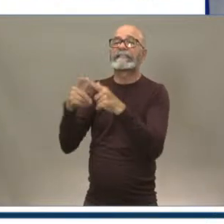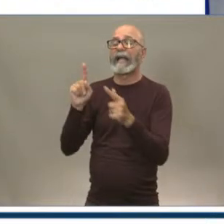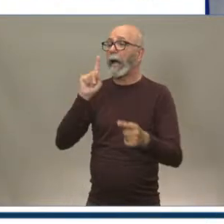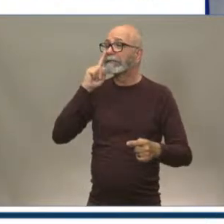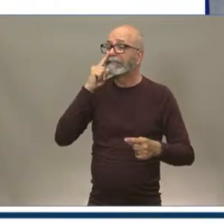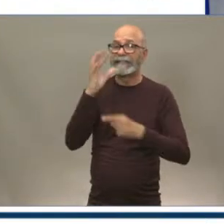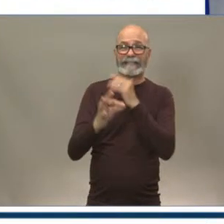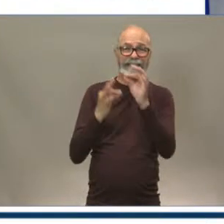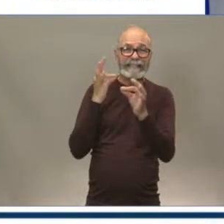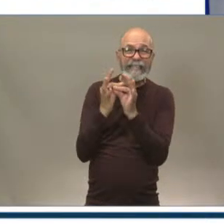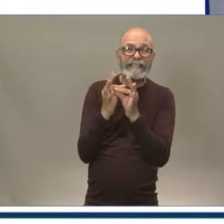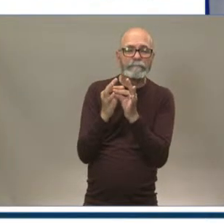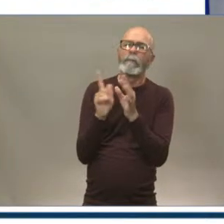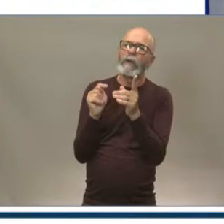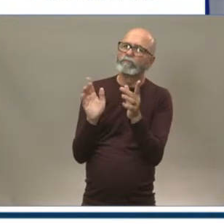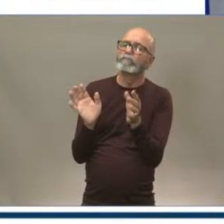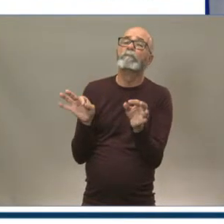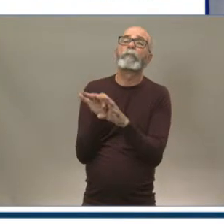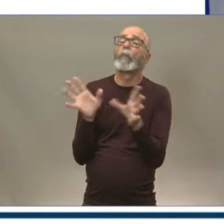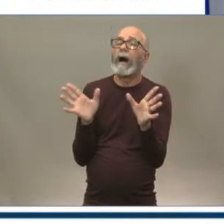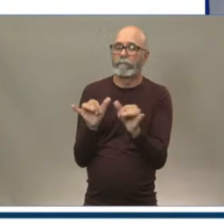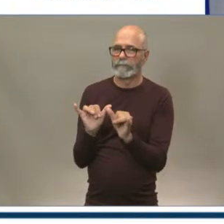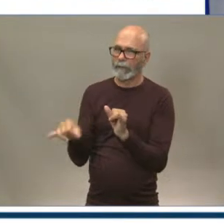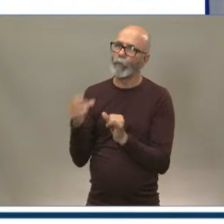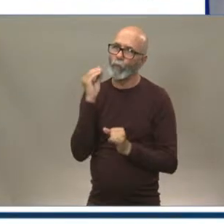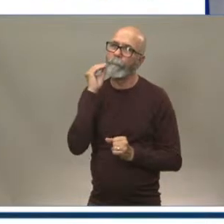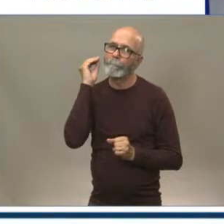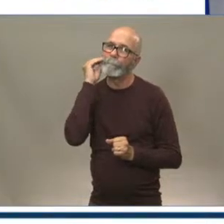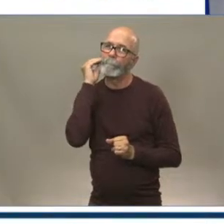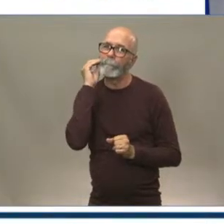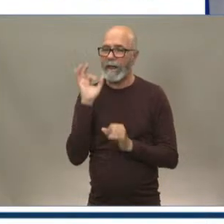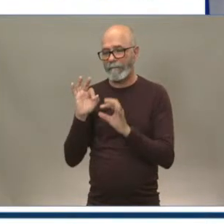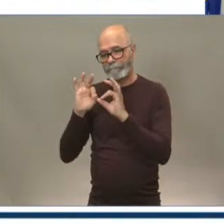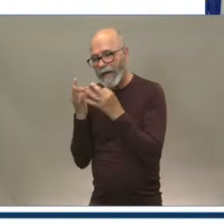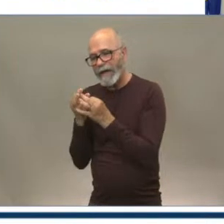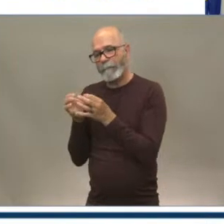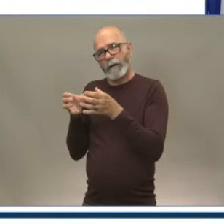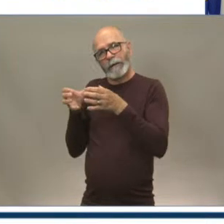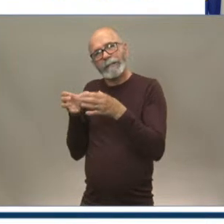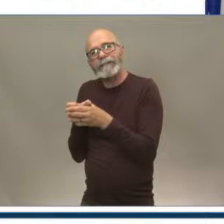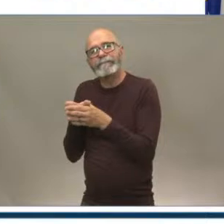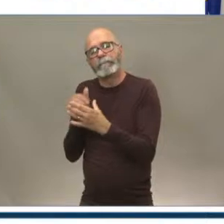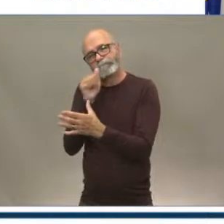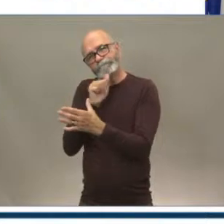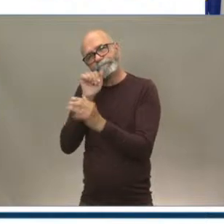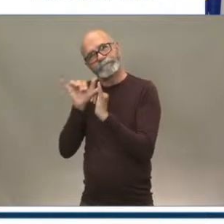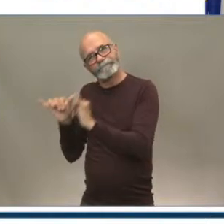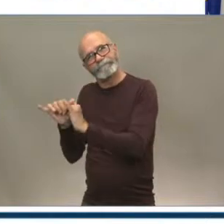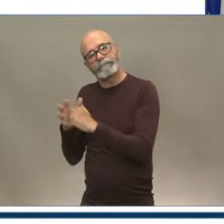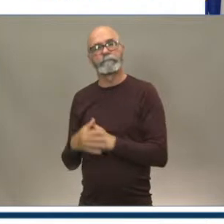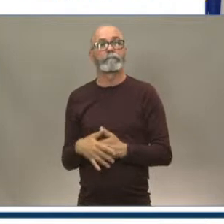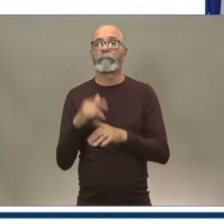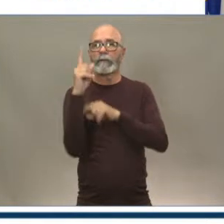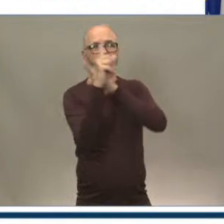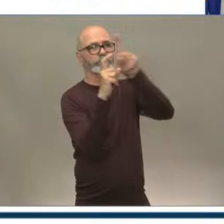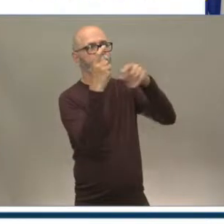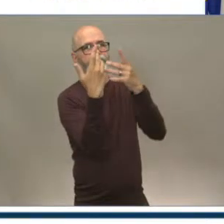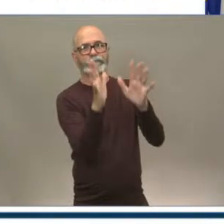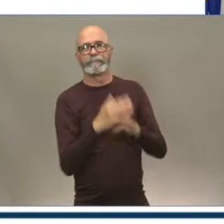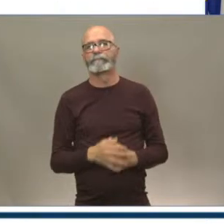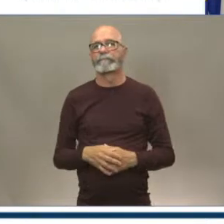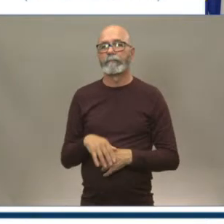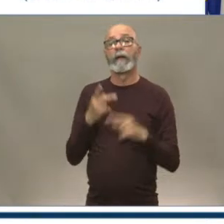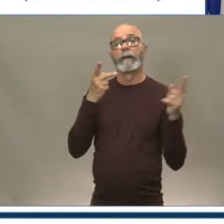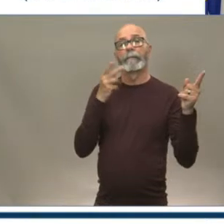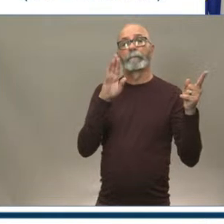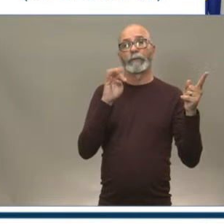that COVID's in your community, and you should stick within your own family and stay home. And that's all the time that we have for questions today. Go ahead, Premier. Thank you.